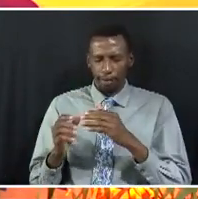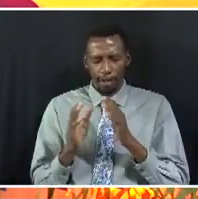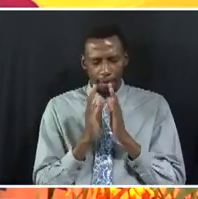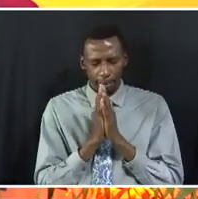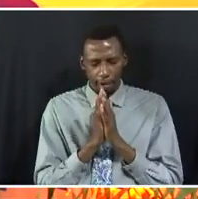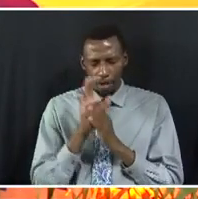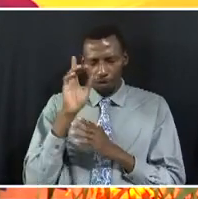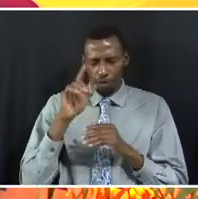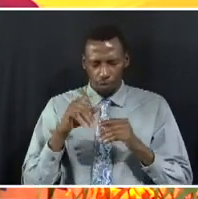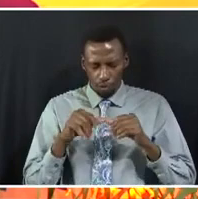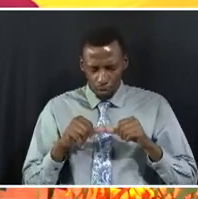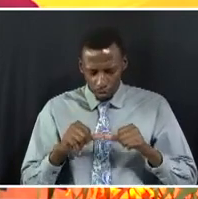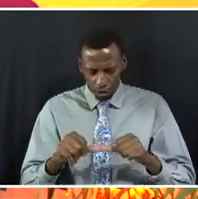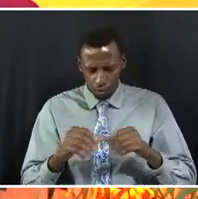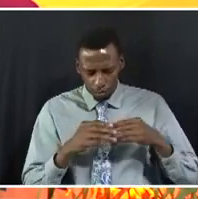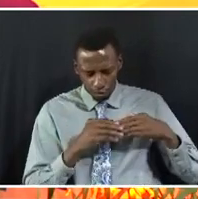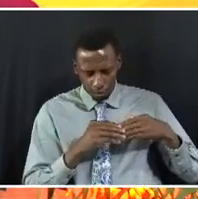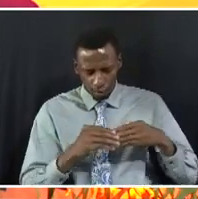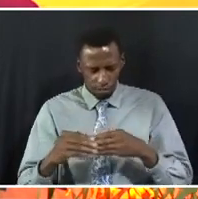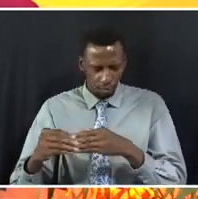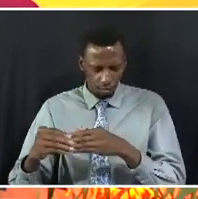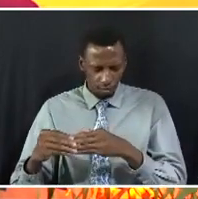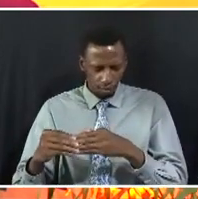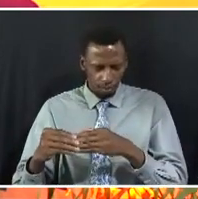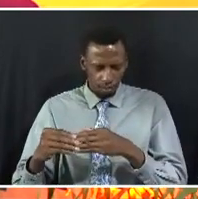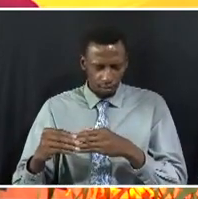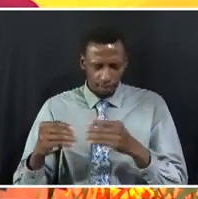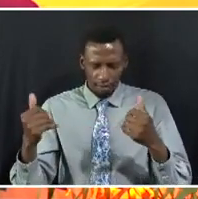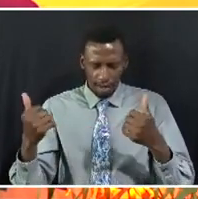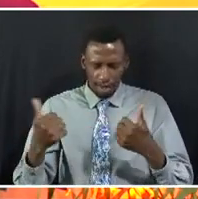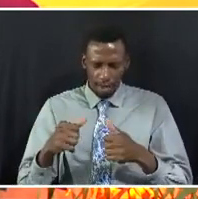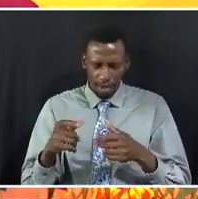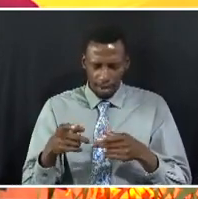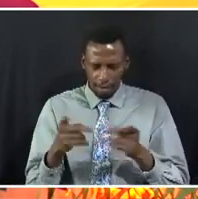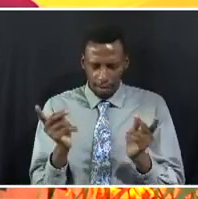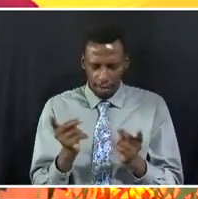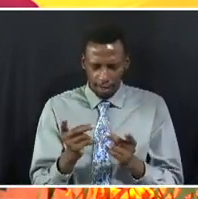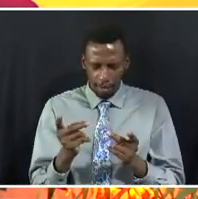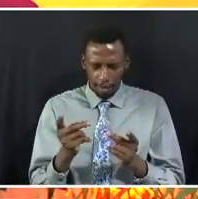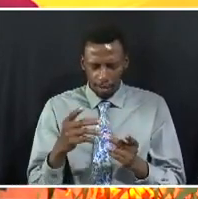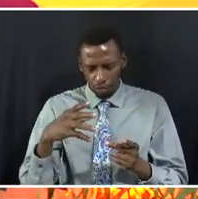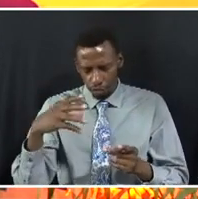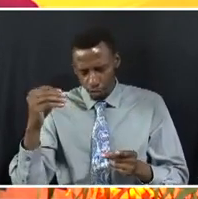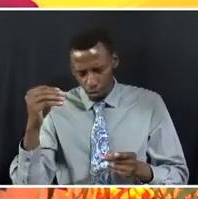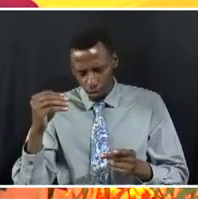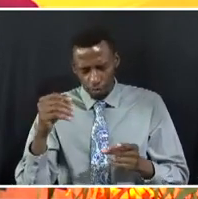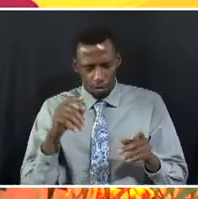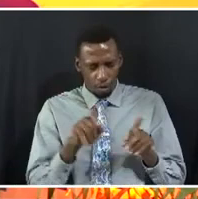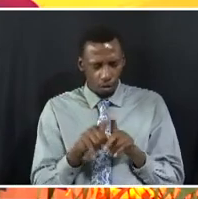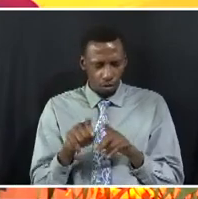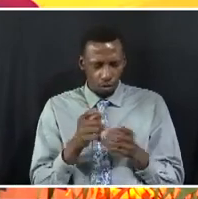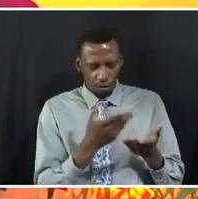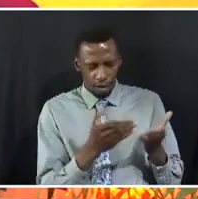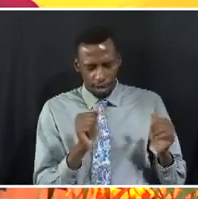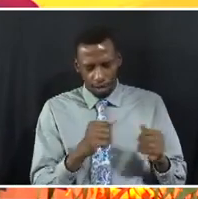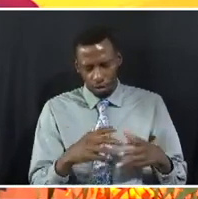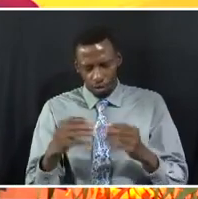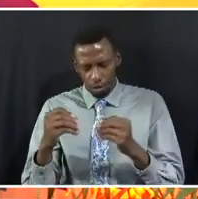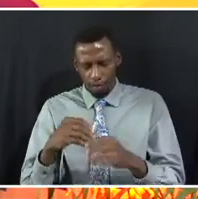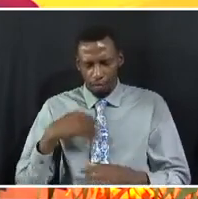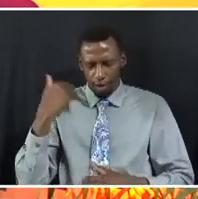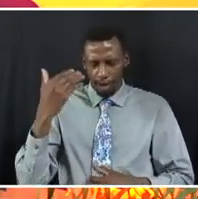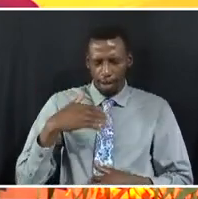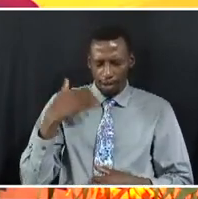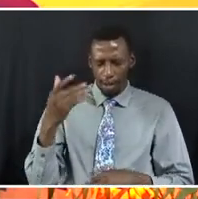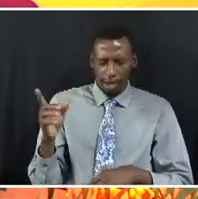to lead and guide them, and that wherever you go, these Pathfinders will be able to go, and that every day they'll